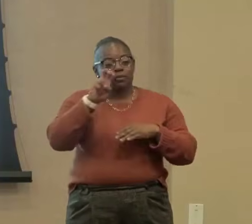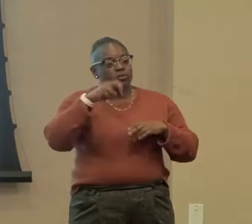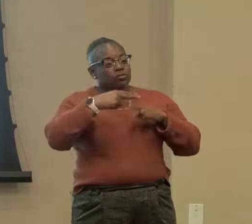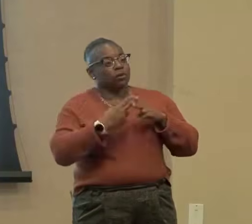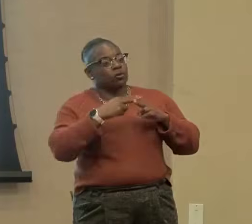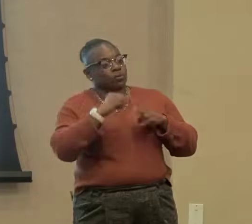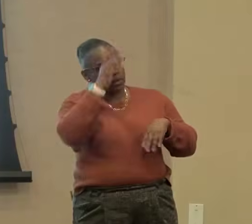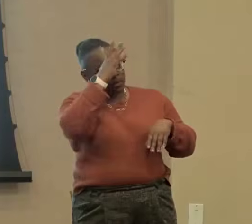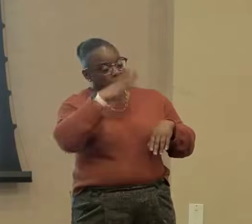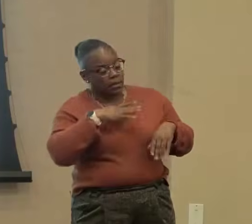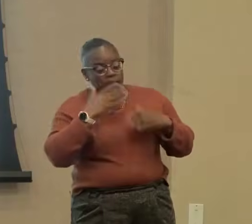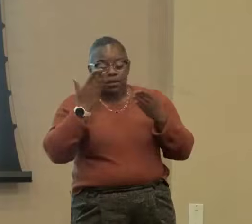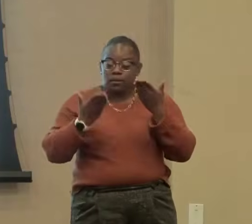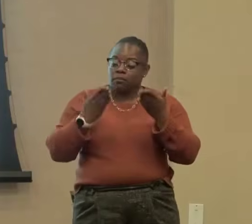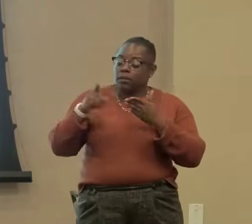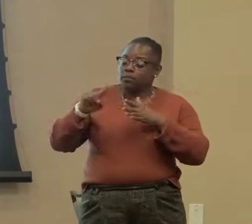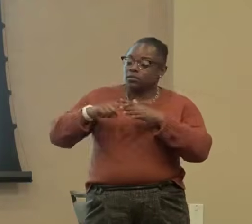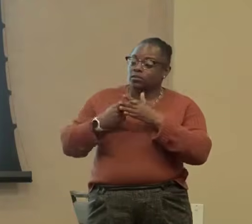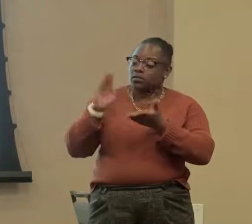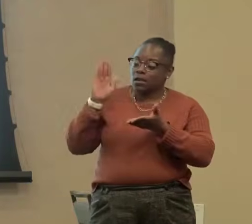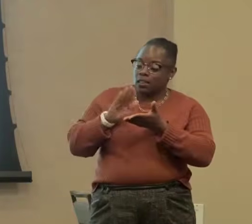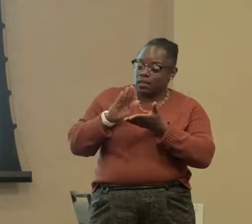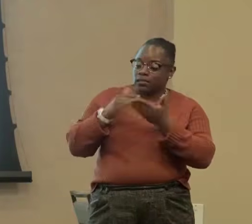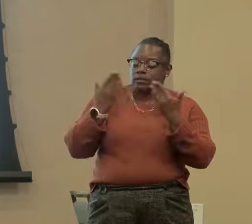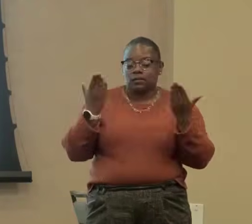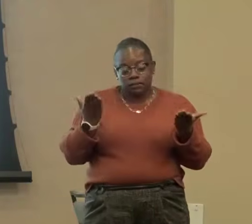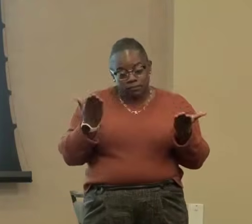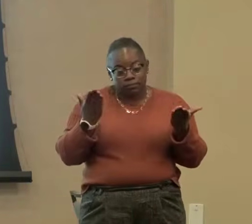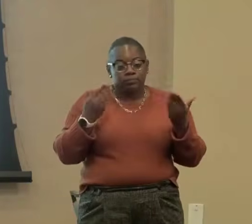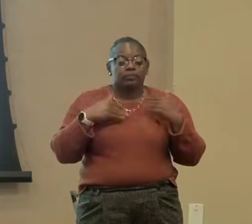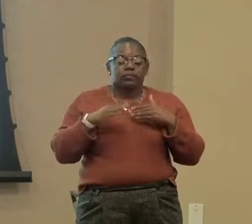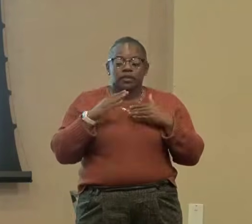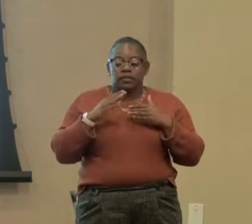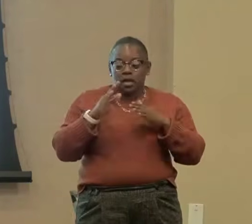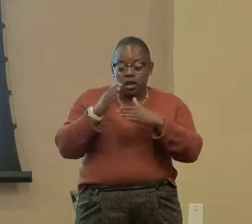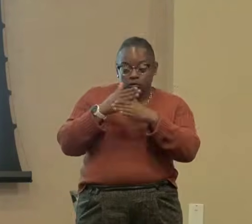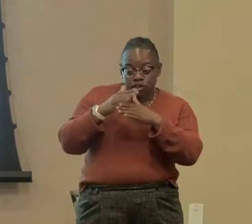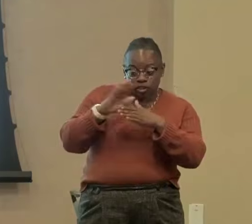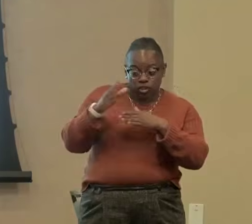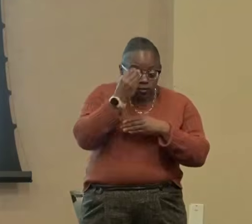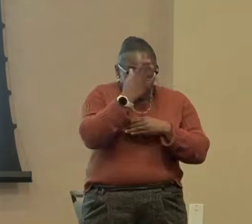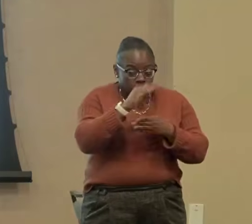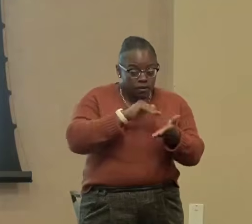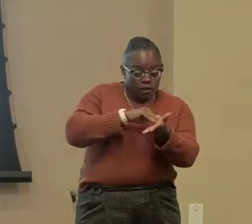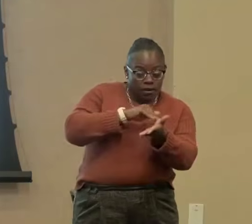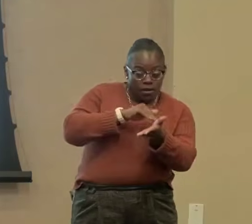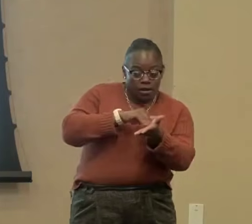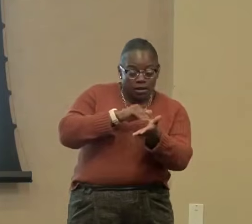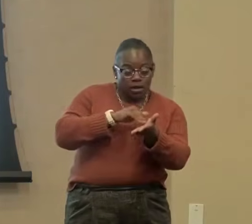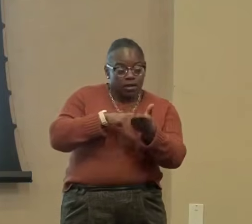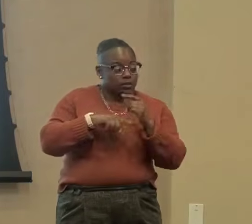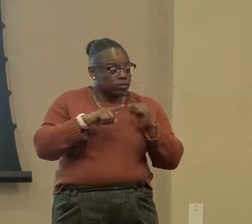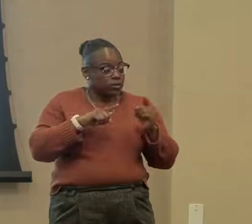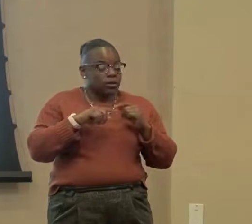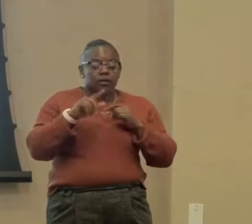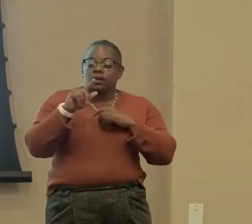guy, maybe you need to start a little bit lower and titrate up. So I would definitely share those symptoms with your doctor, use these tools